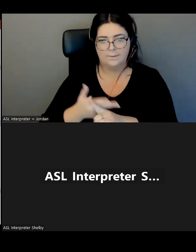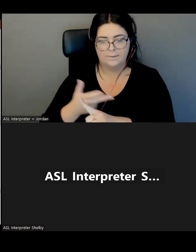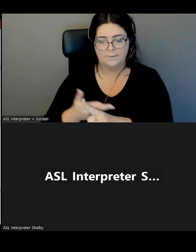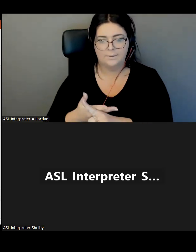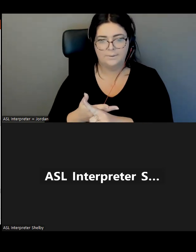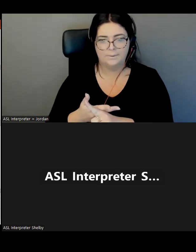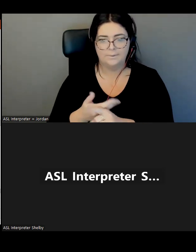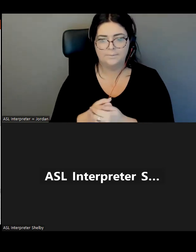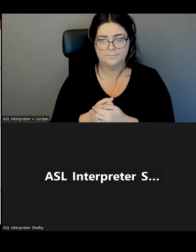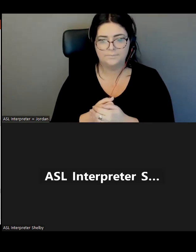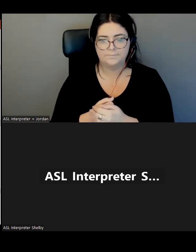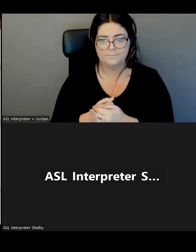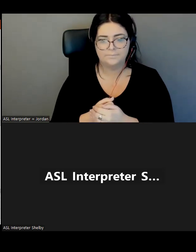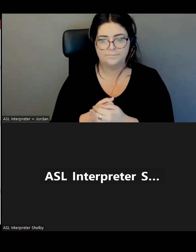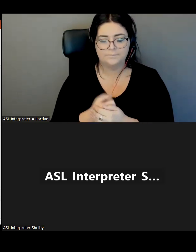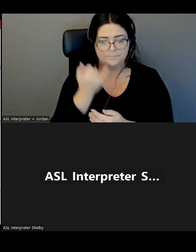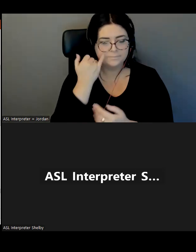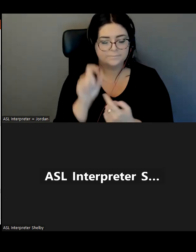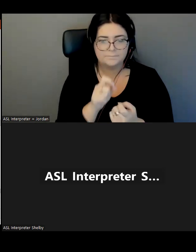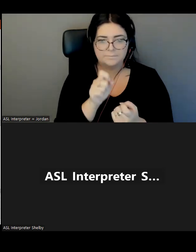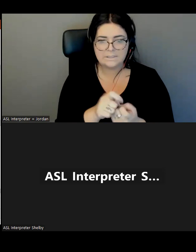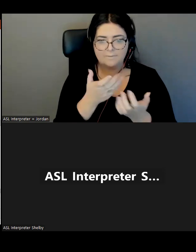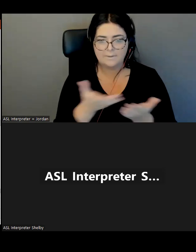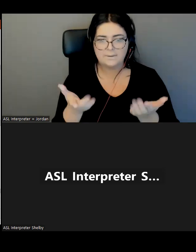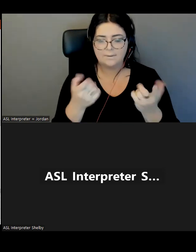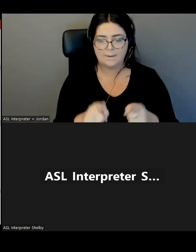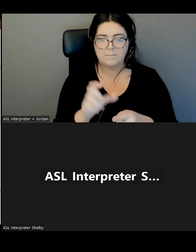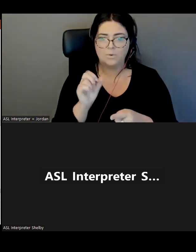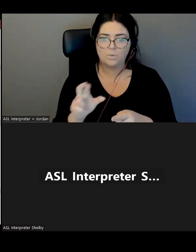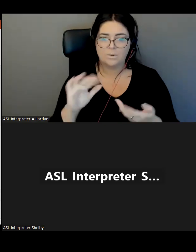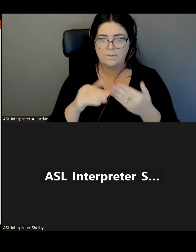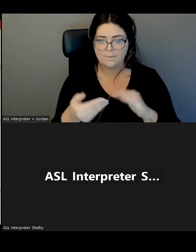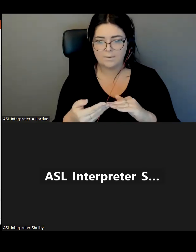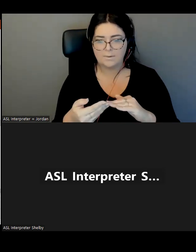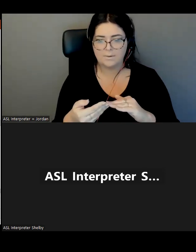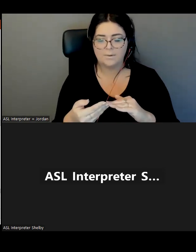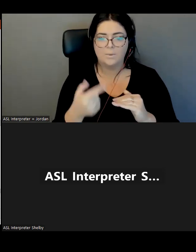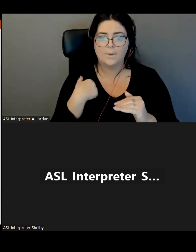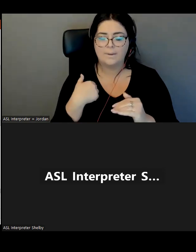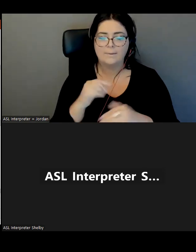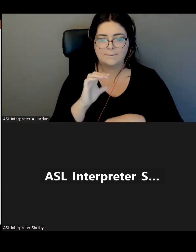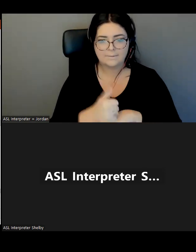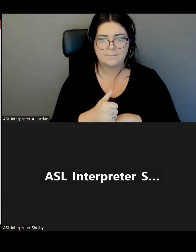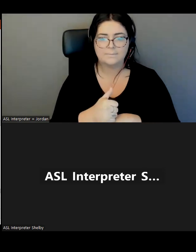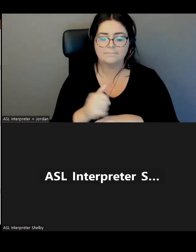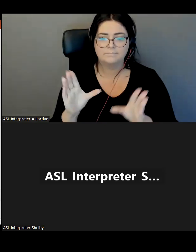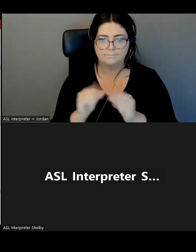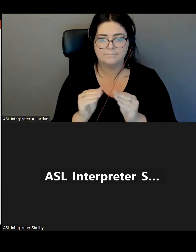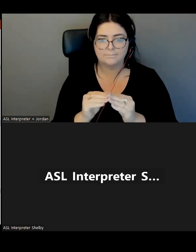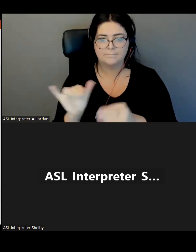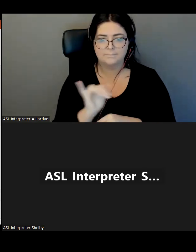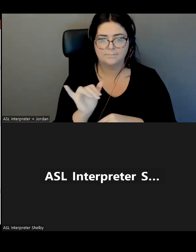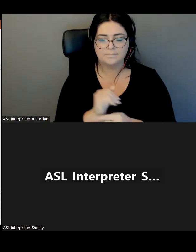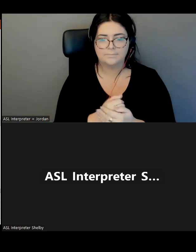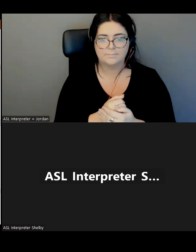on specific items or if we have things happening in the community, we do set additional meetings outside that. And we